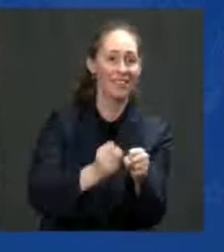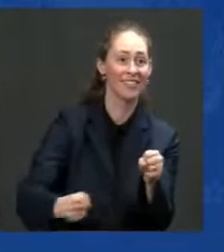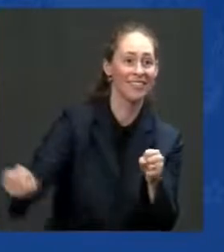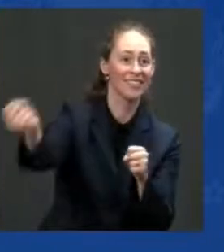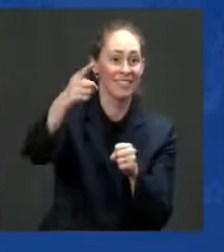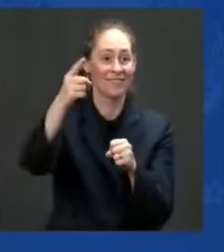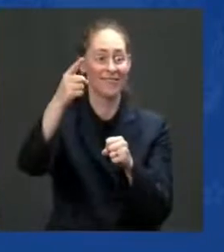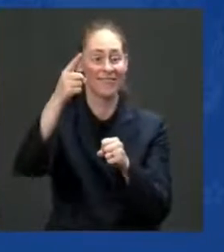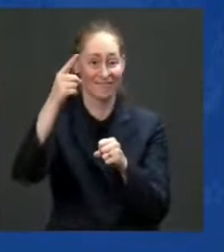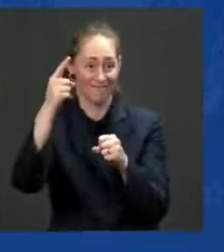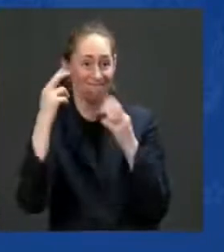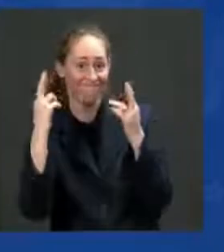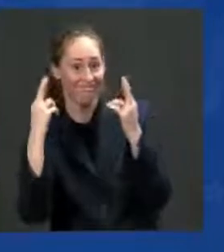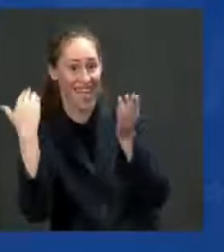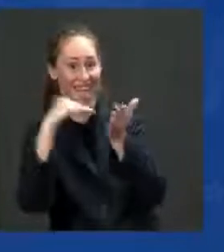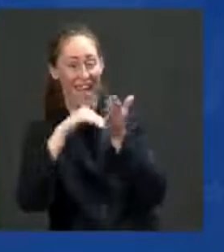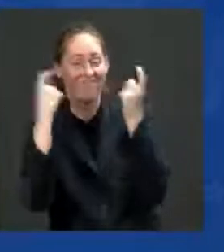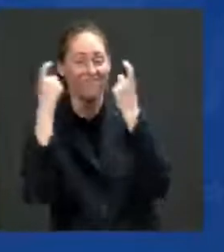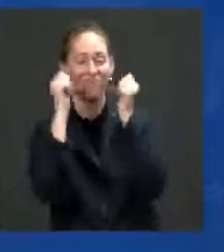you. Right.